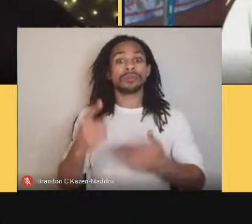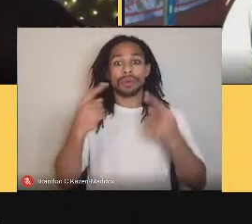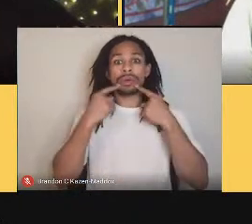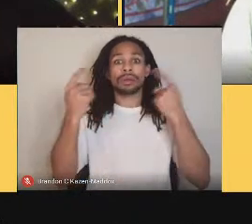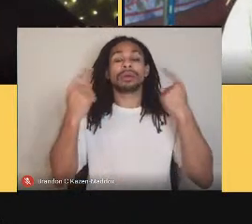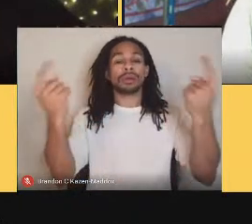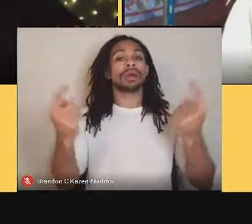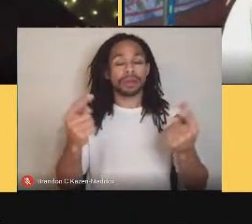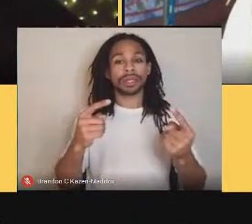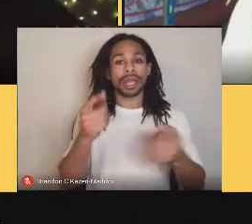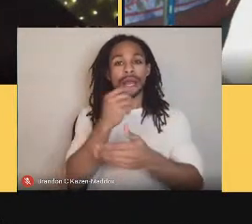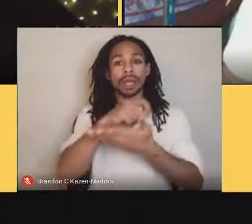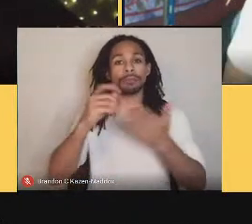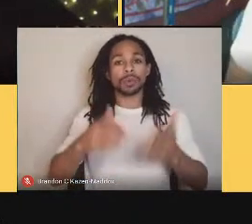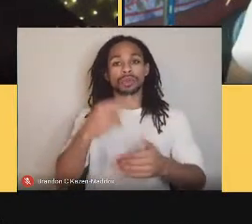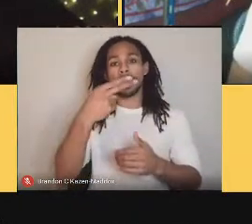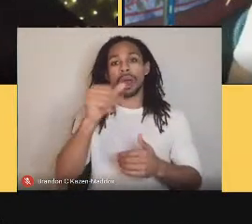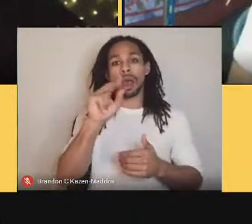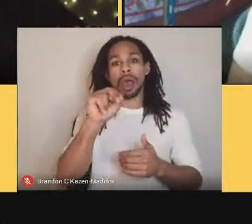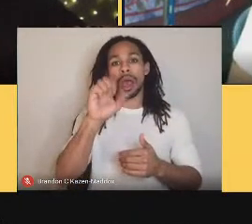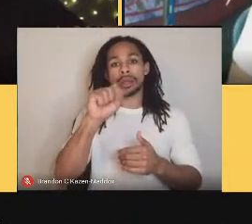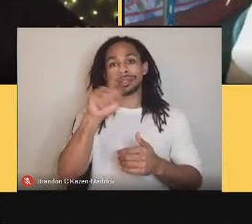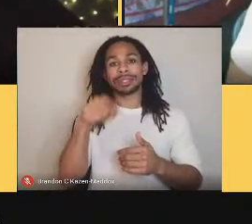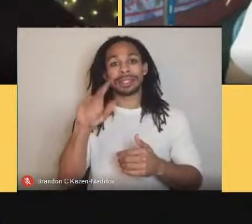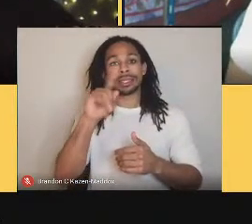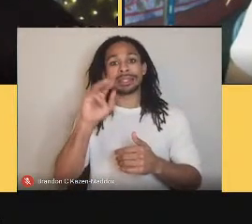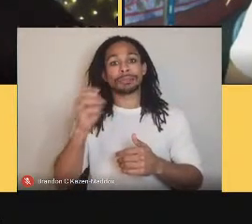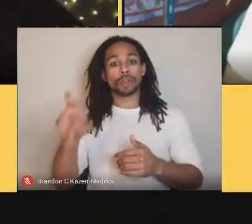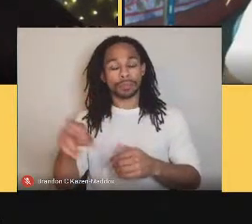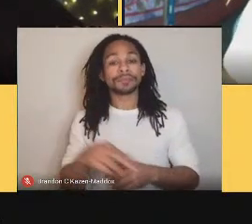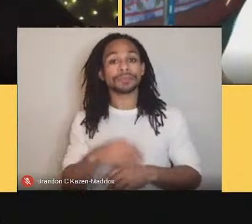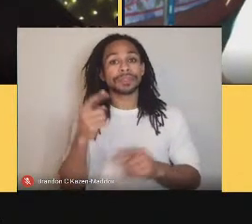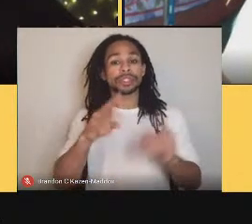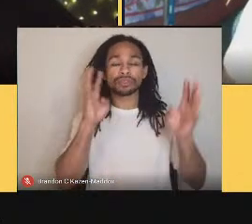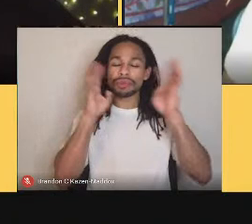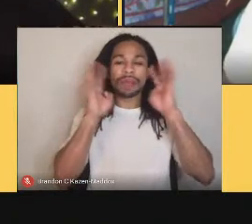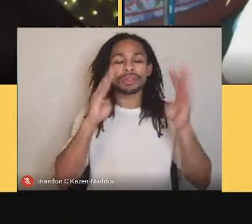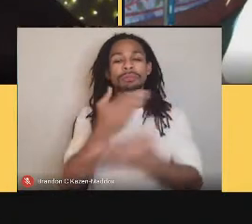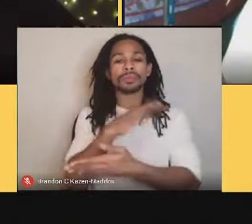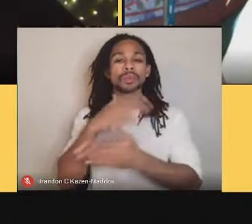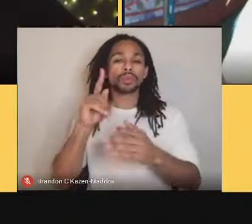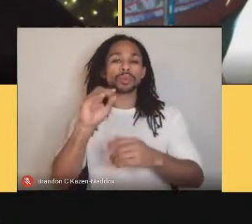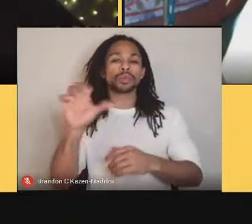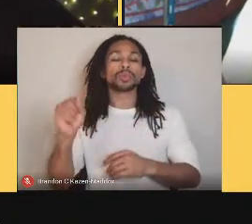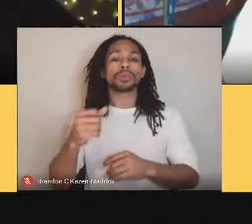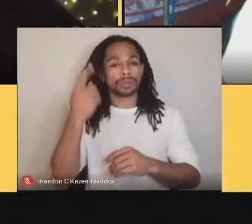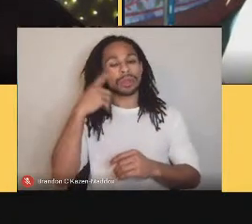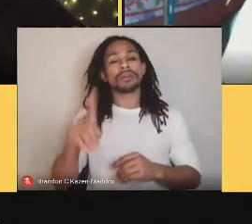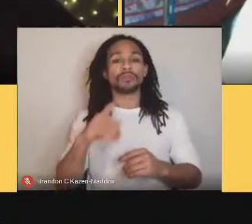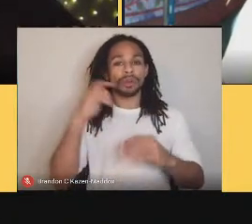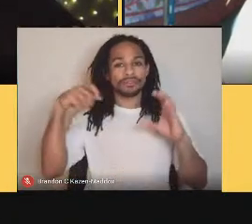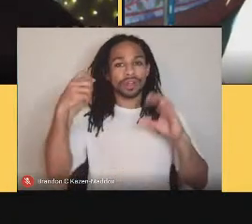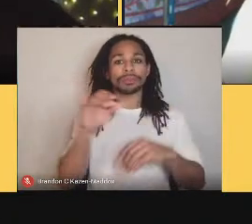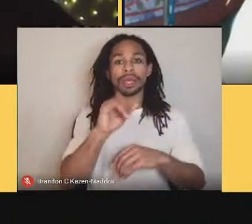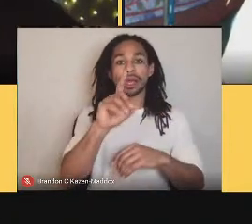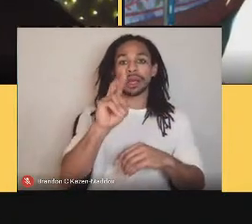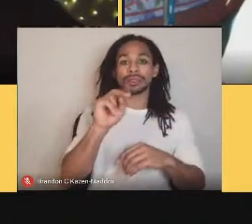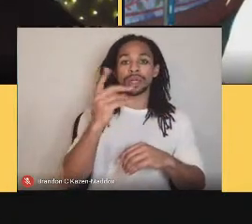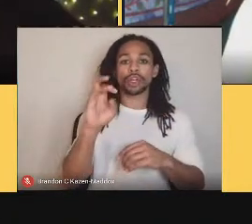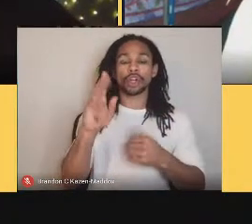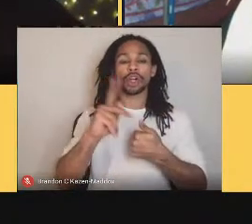Hans Zimmer. He has crafted the musical tools used to create scores for films such as Dunkirk, Blade